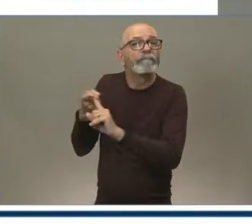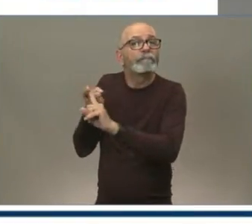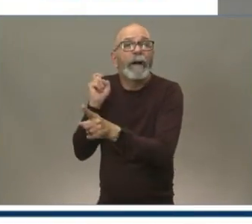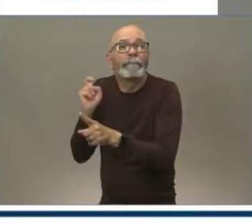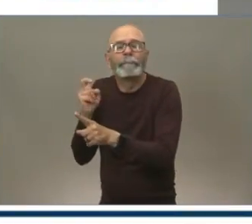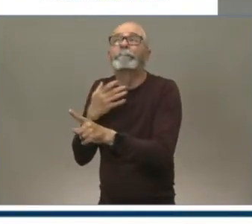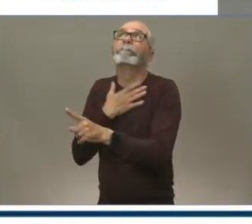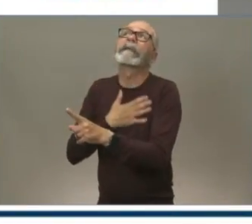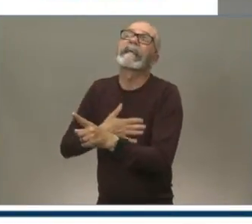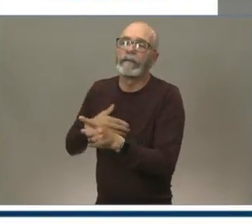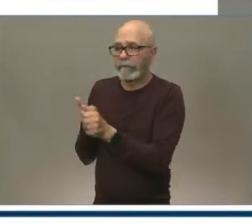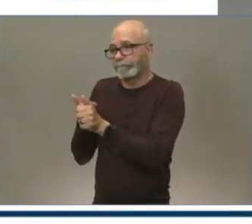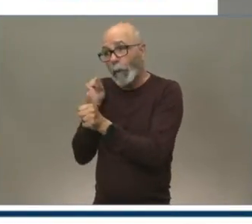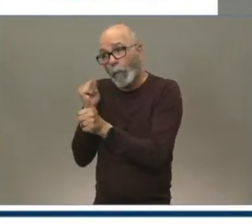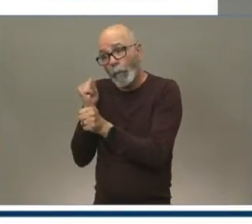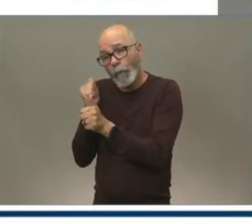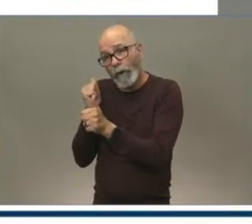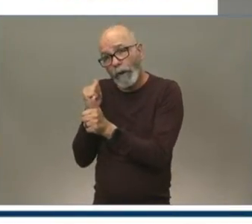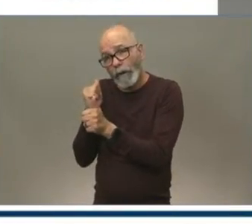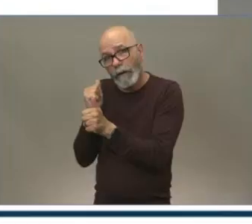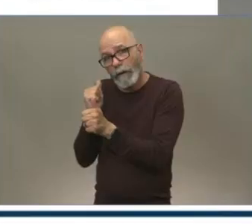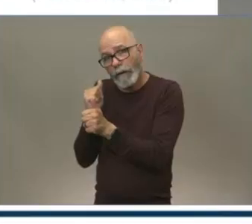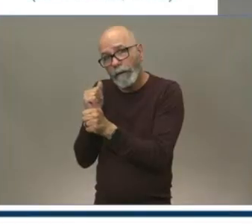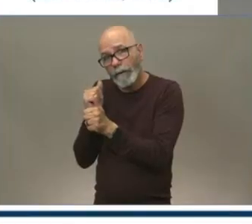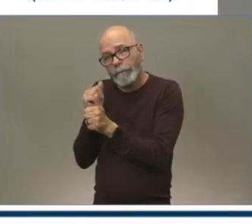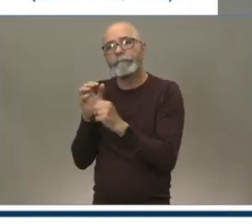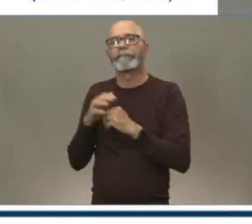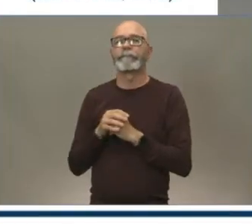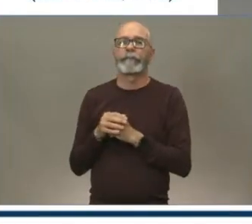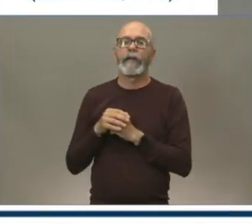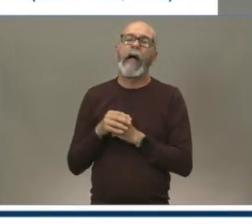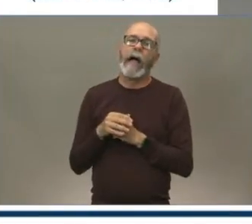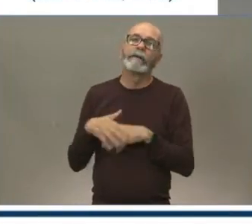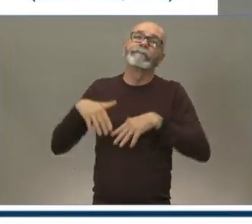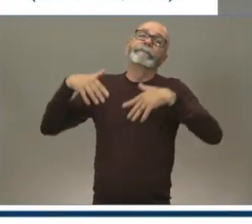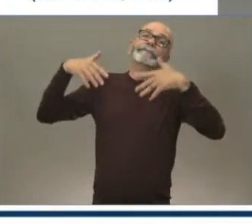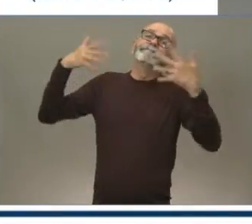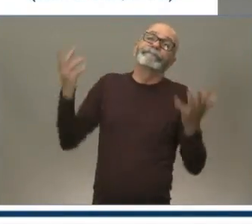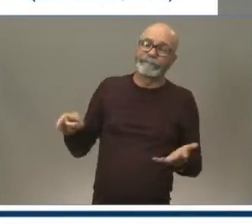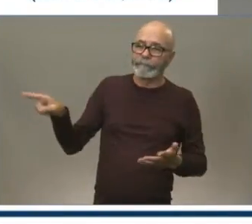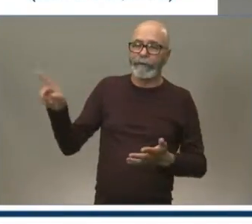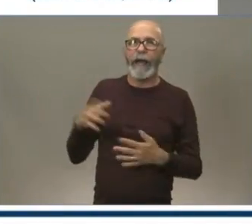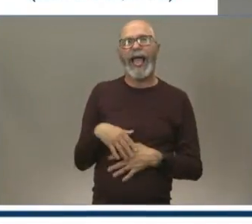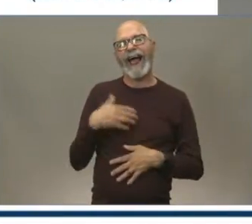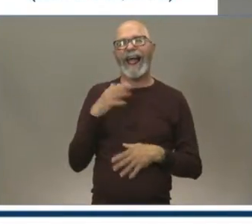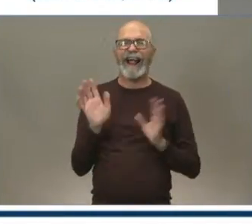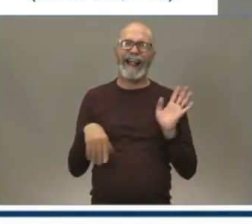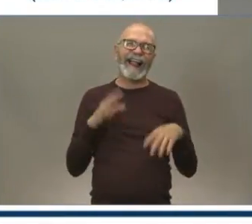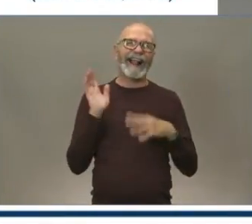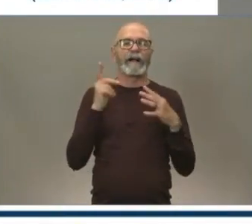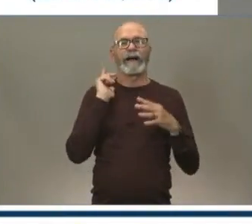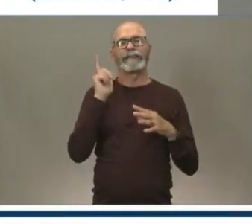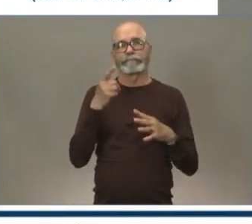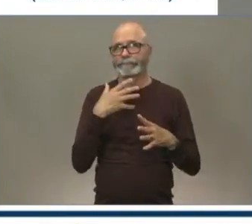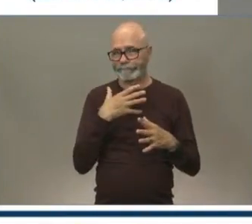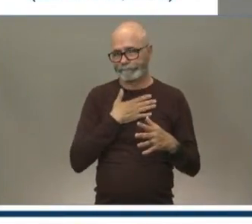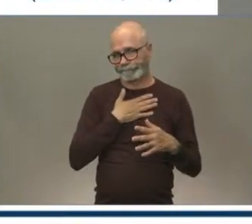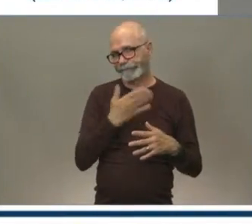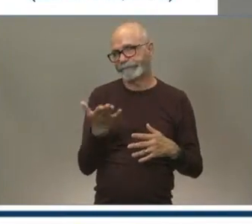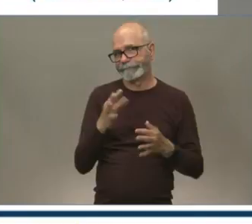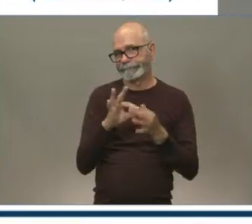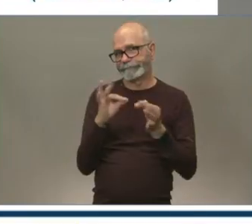definitive information, and it's happened. Unfortunate. Now we have to deal with what we're dealing with in the HRM area and bring things back under